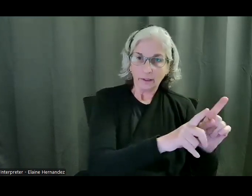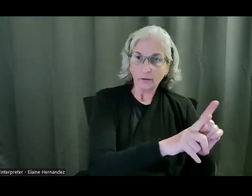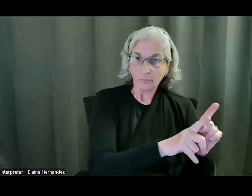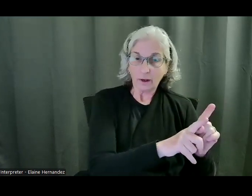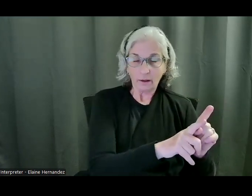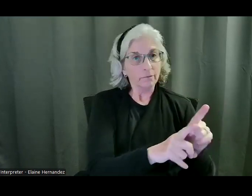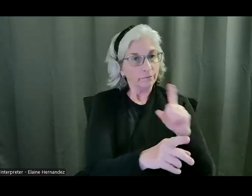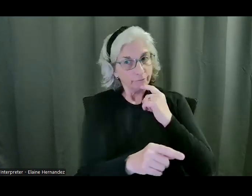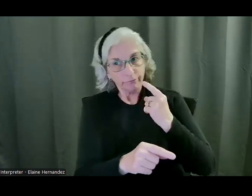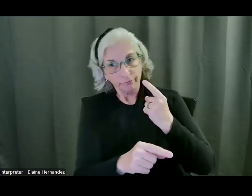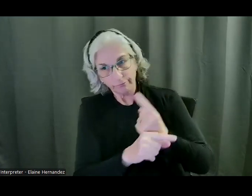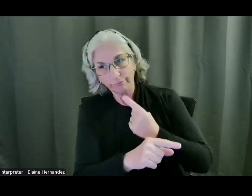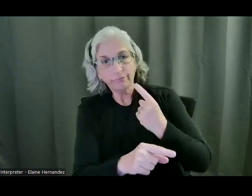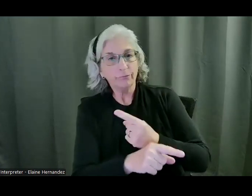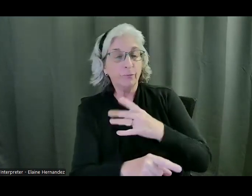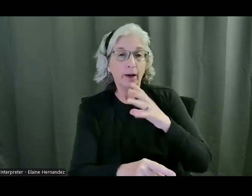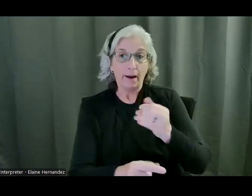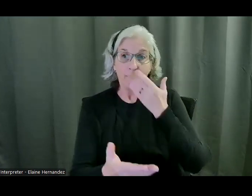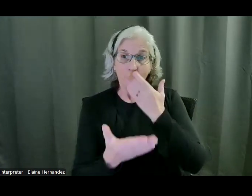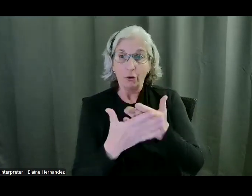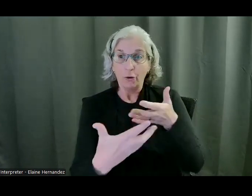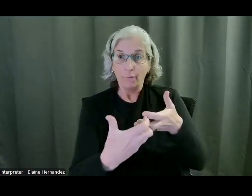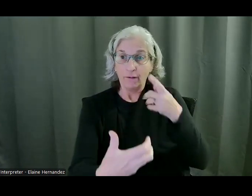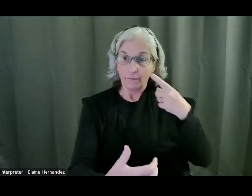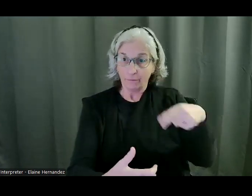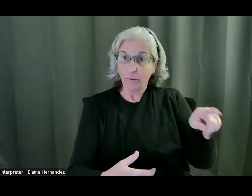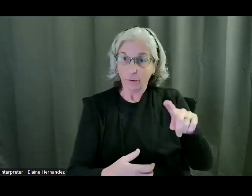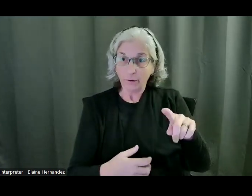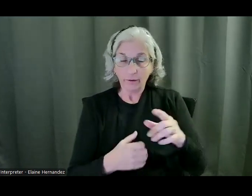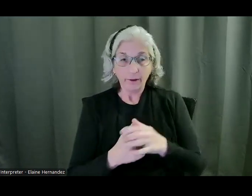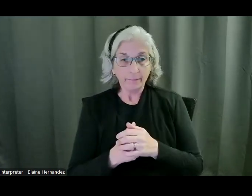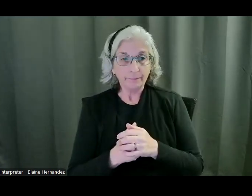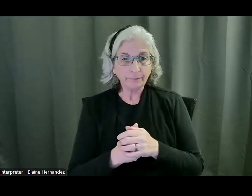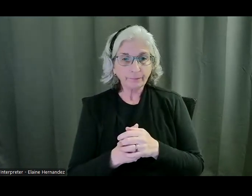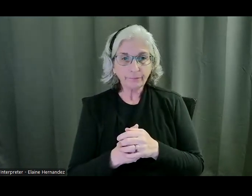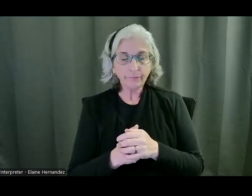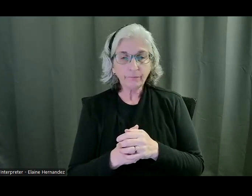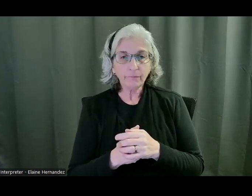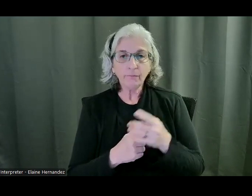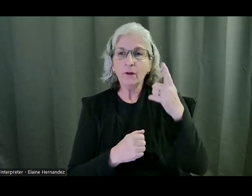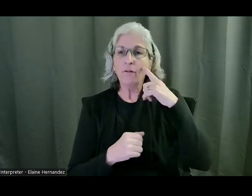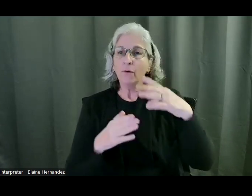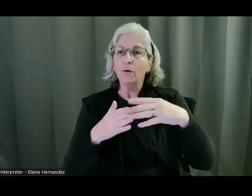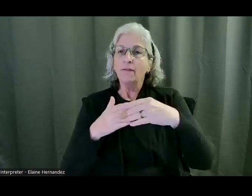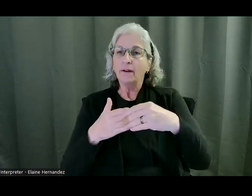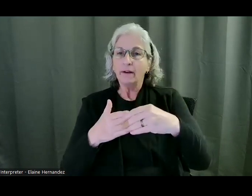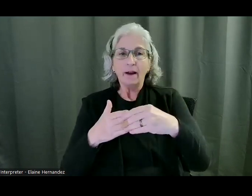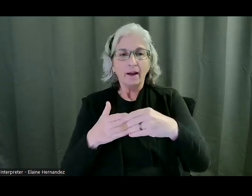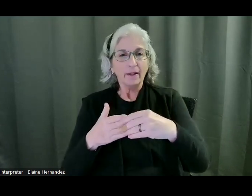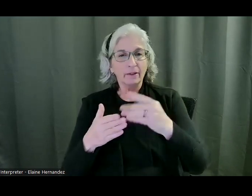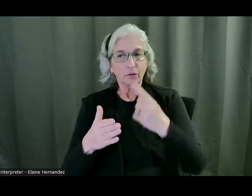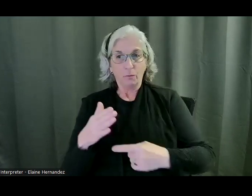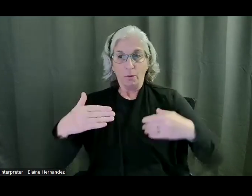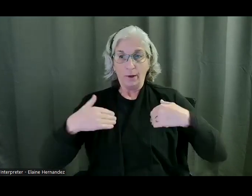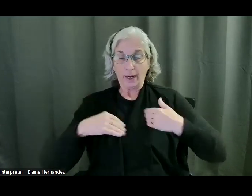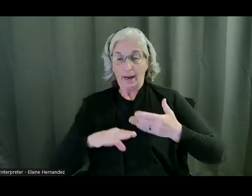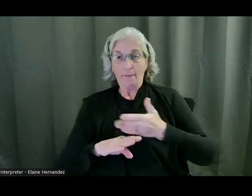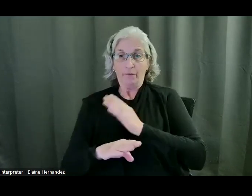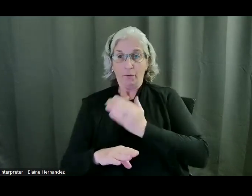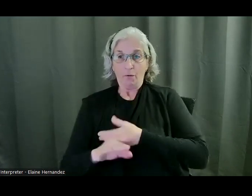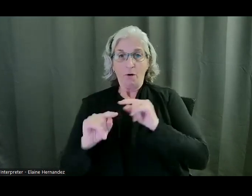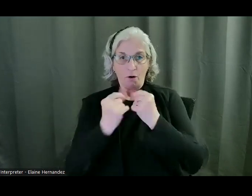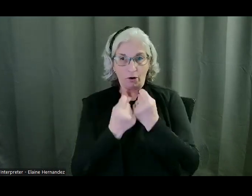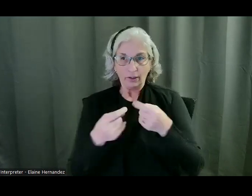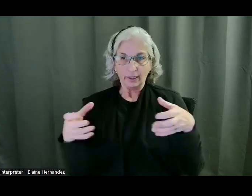to be a really good fit. In terms of kind of the guidance and what we had before our team got together and